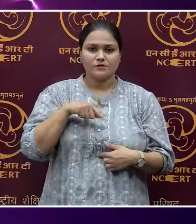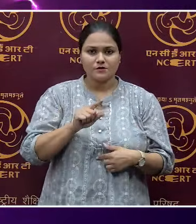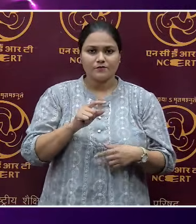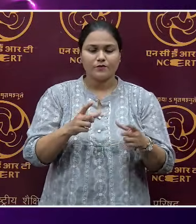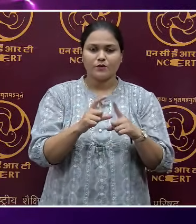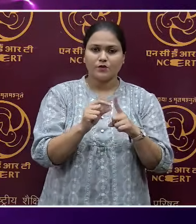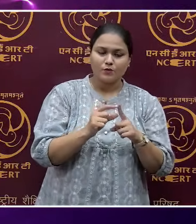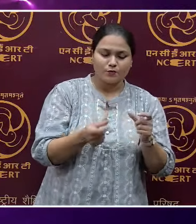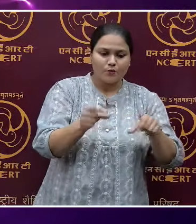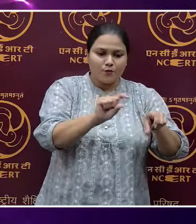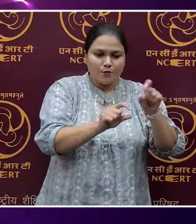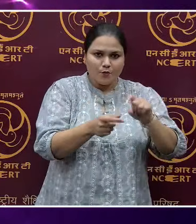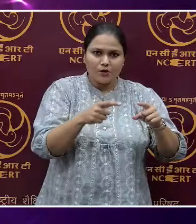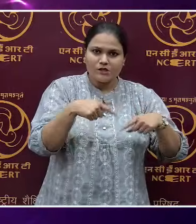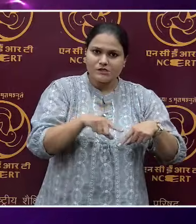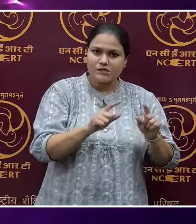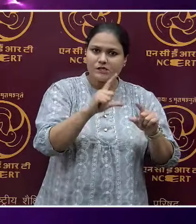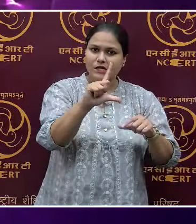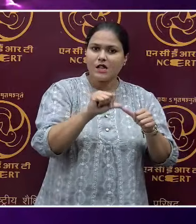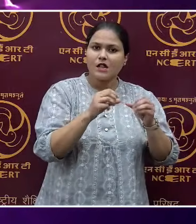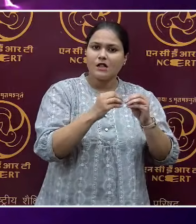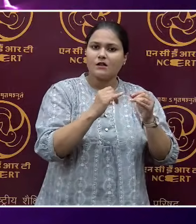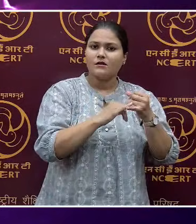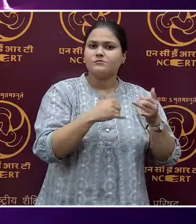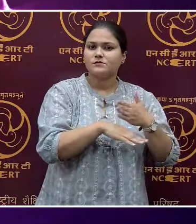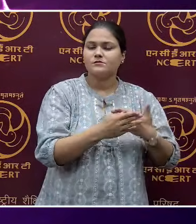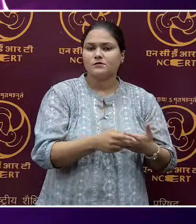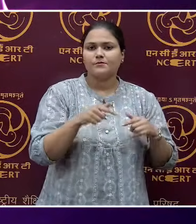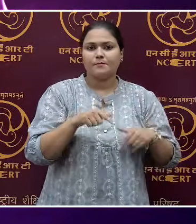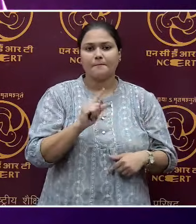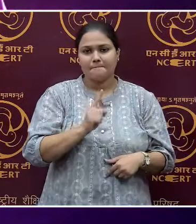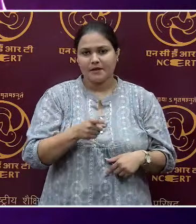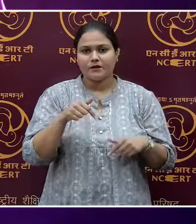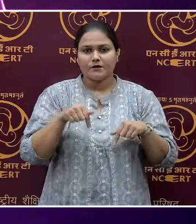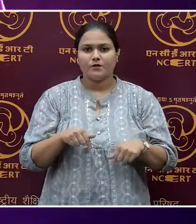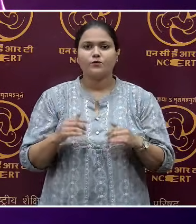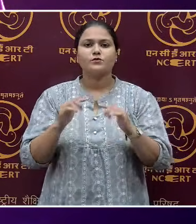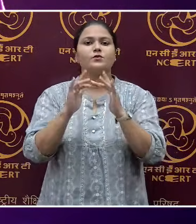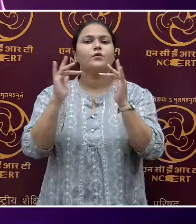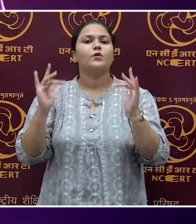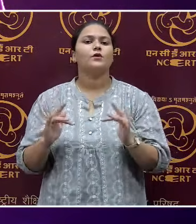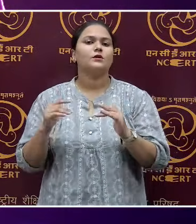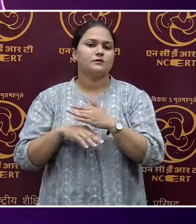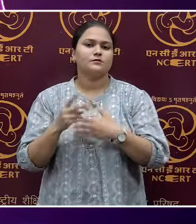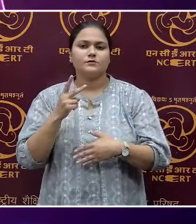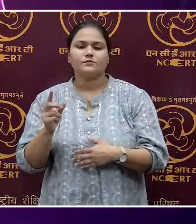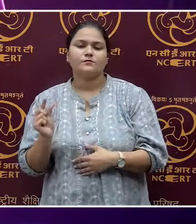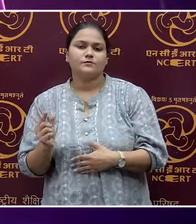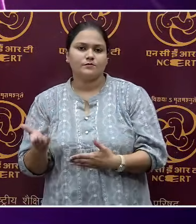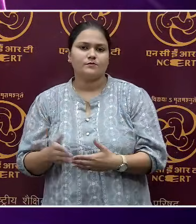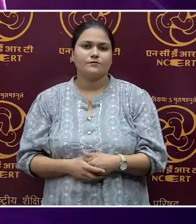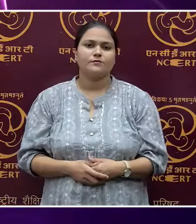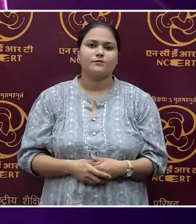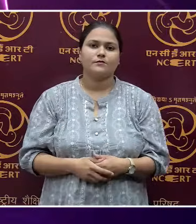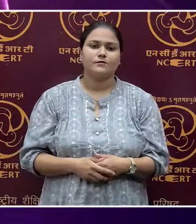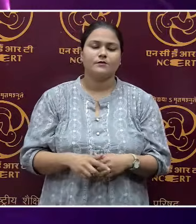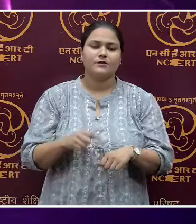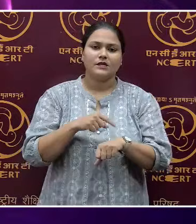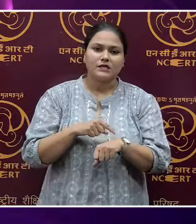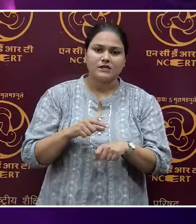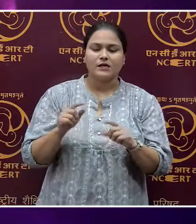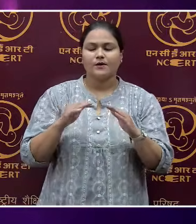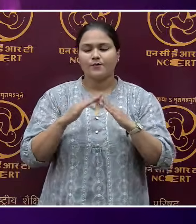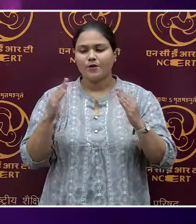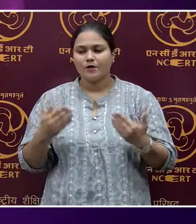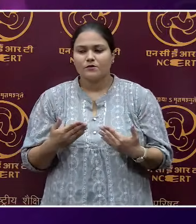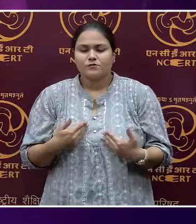laboratory, same way you perform simulations, but this time online. Also, you can perform simulations n number of times at your own time, pace, space